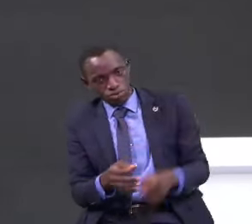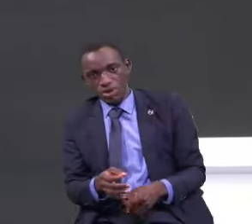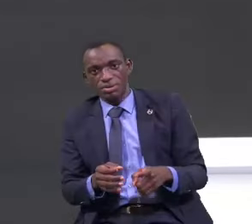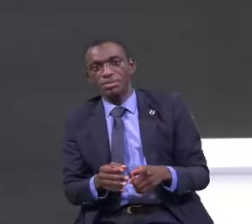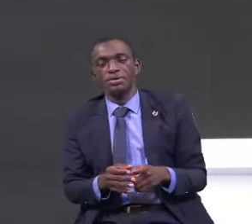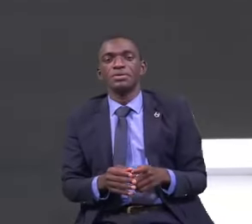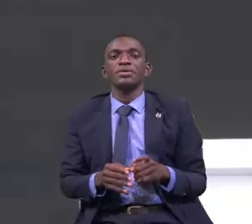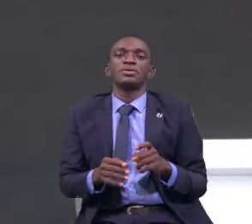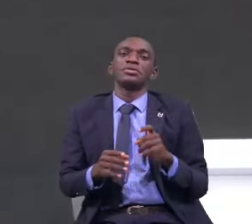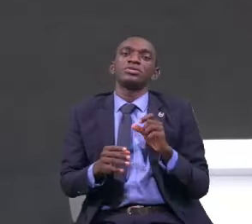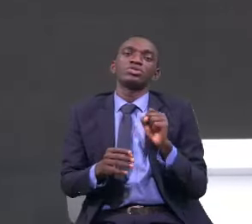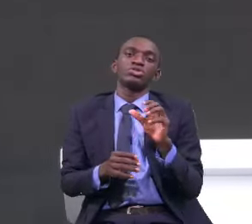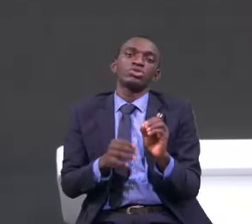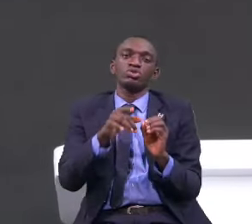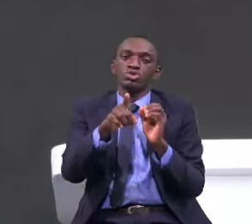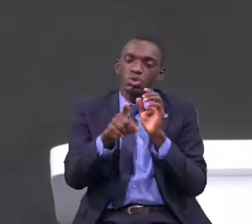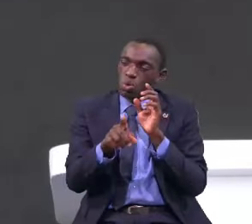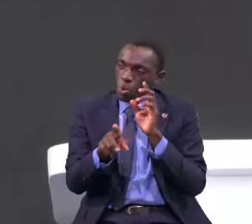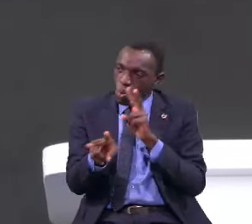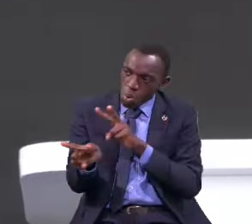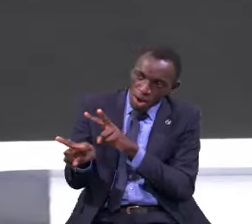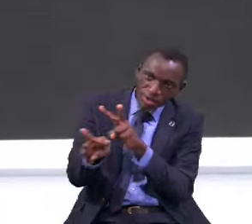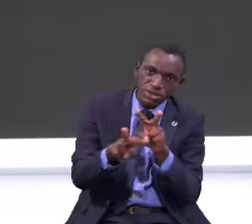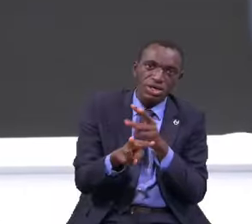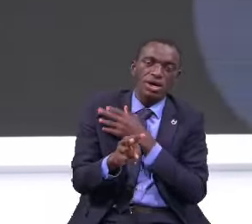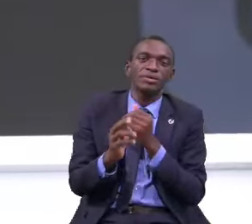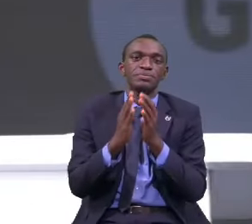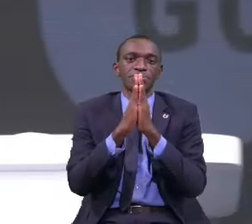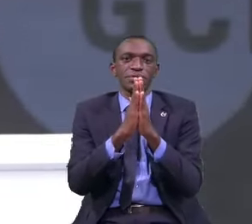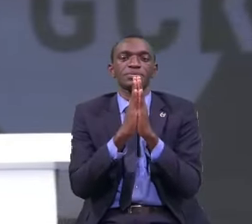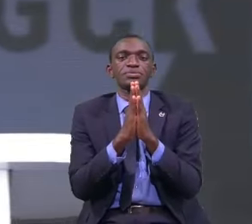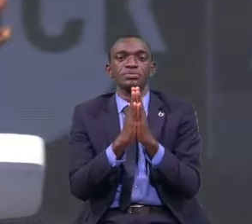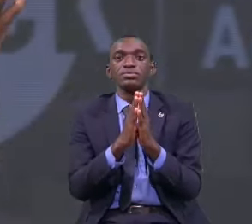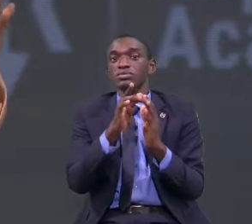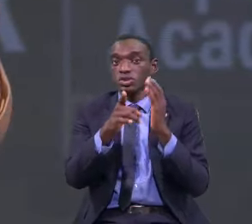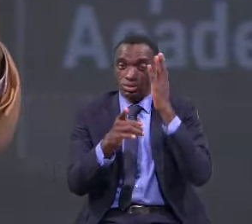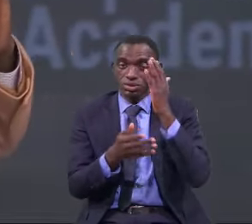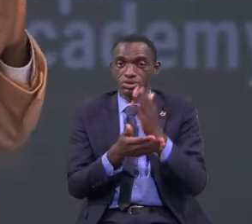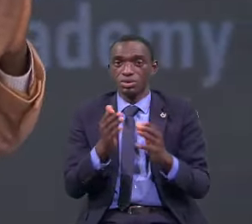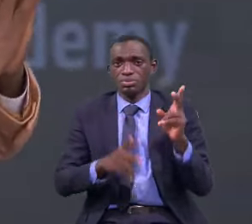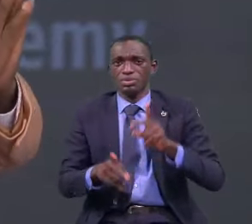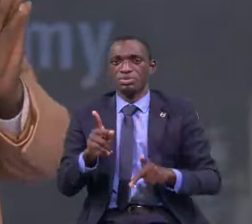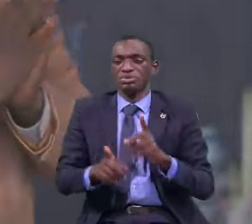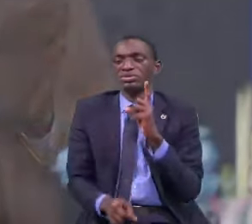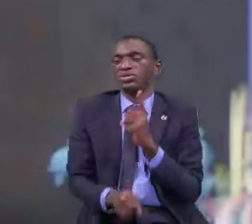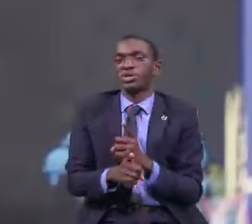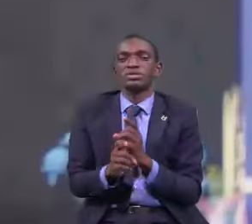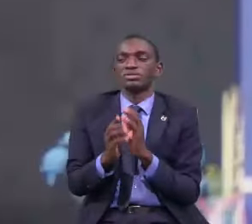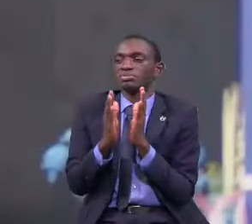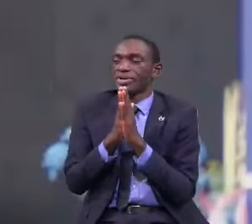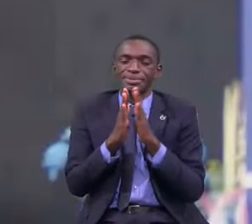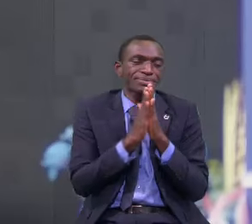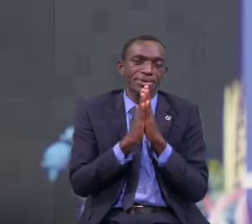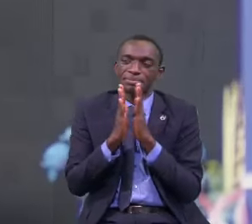And so you watch and pray. There are some people, they only pray, they don't watch.